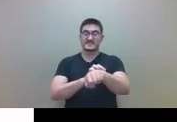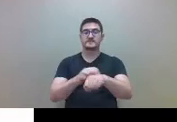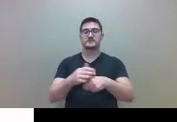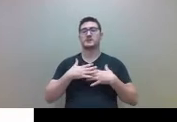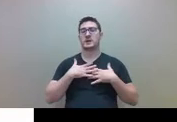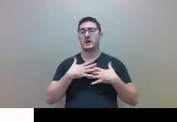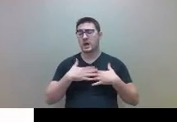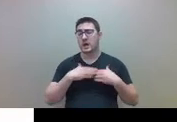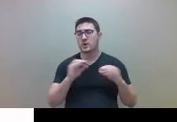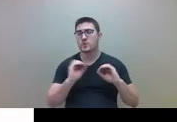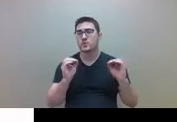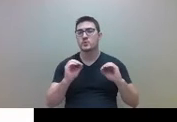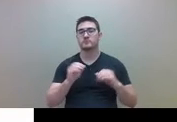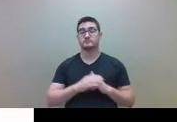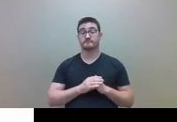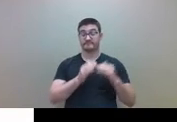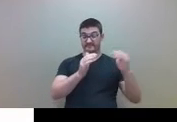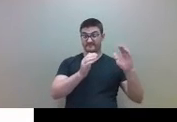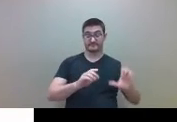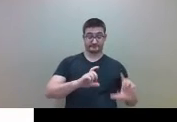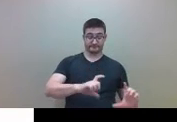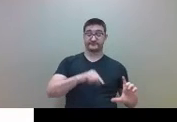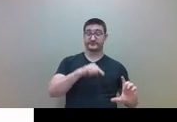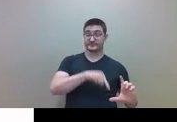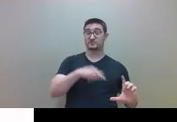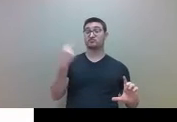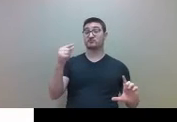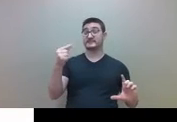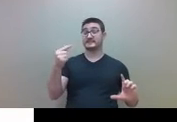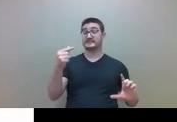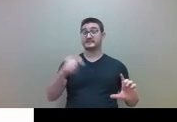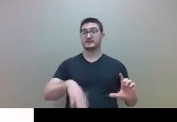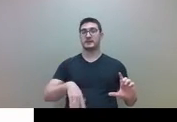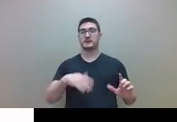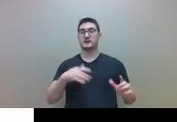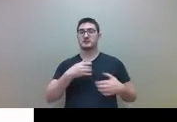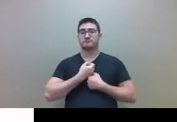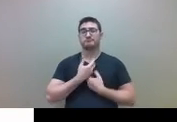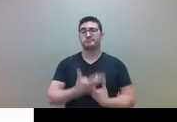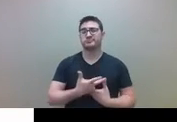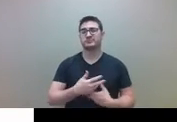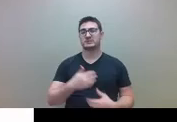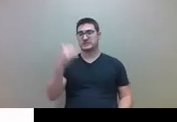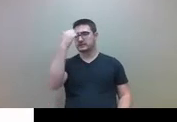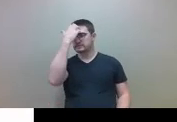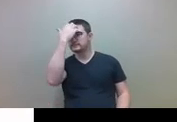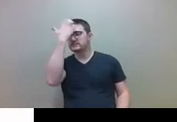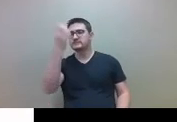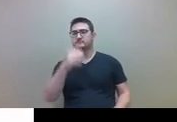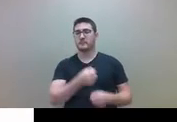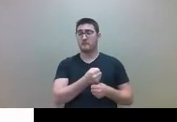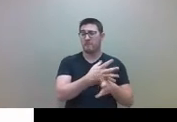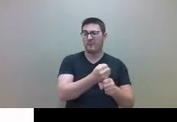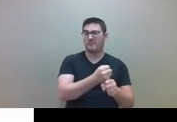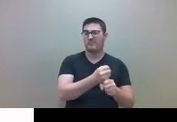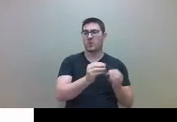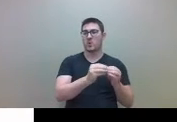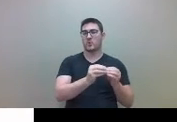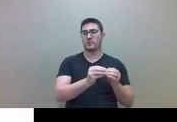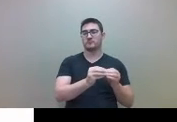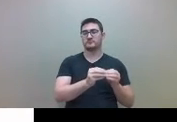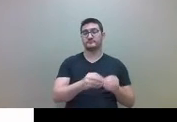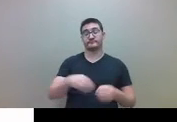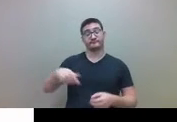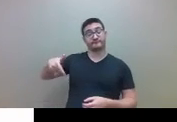emotions, fussy, irritable, anxiety, big one, and depression. Your behavior, maybe you're engaging